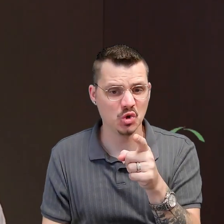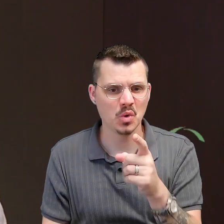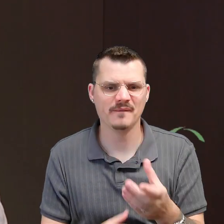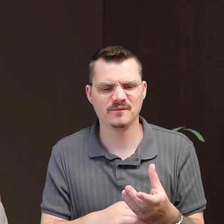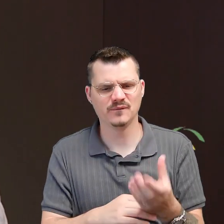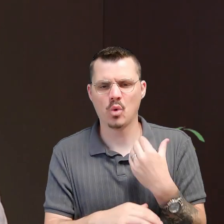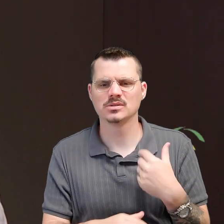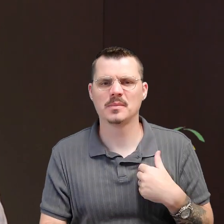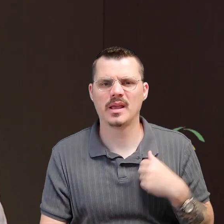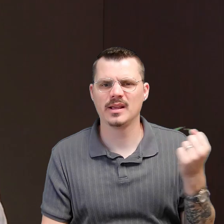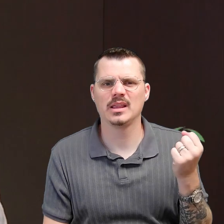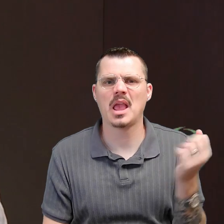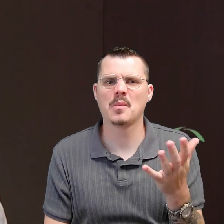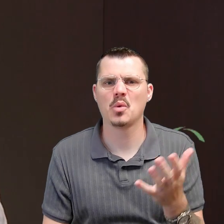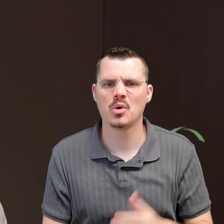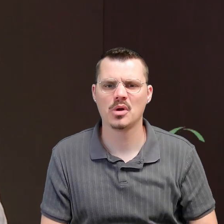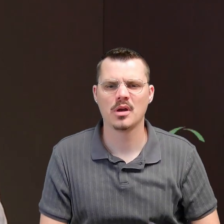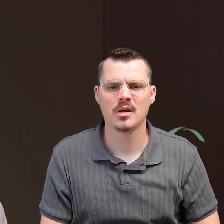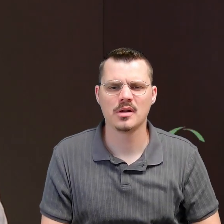You forced me to gamble.